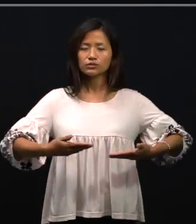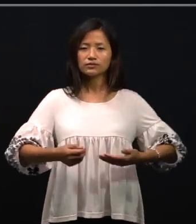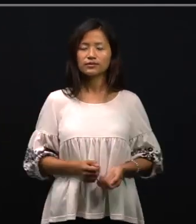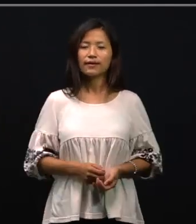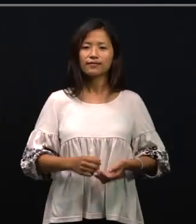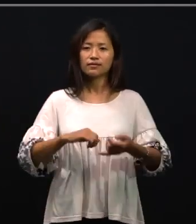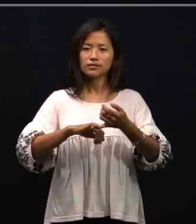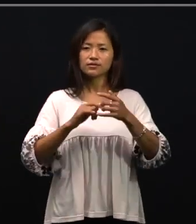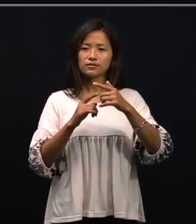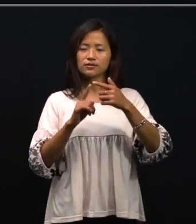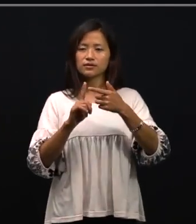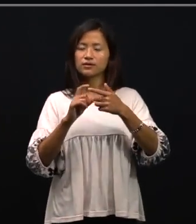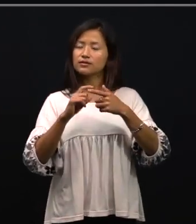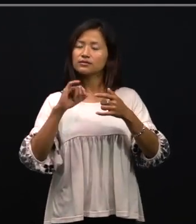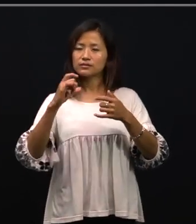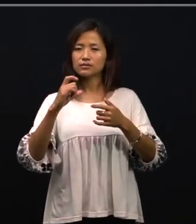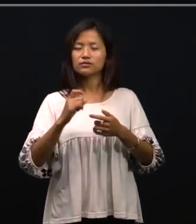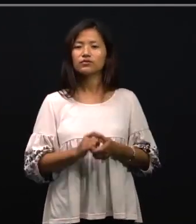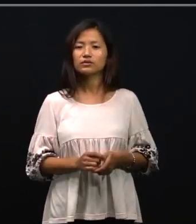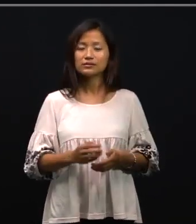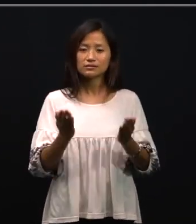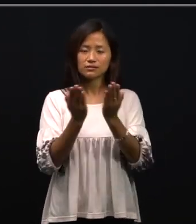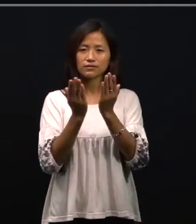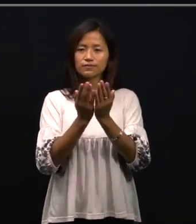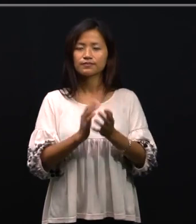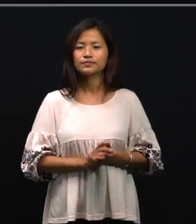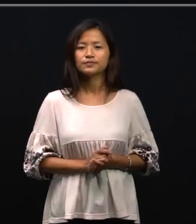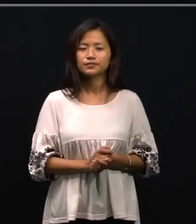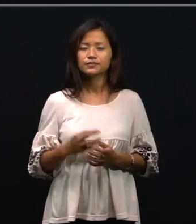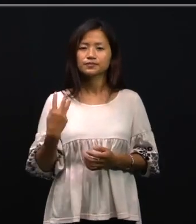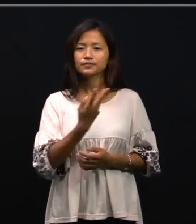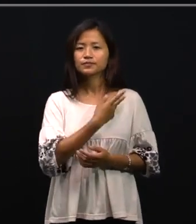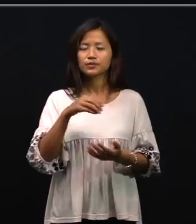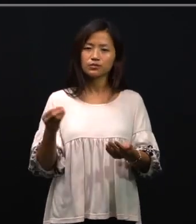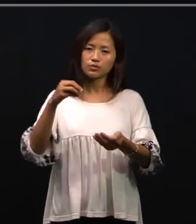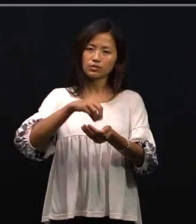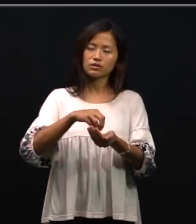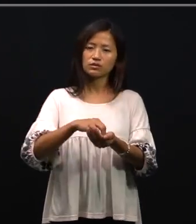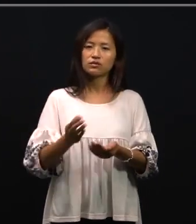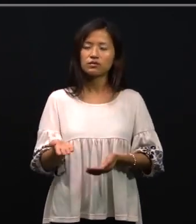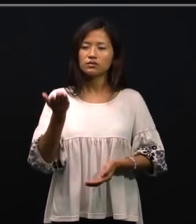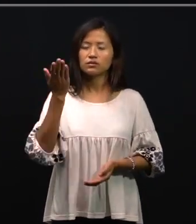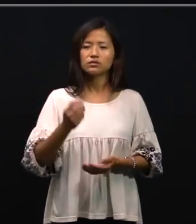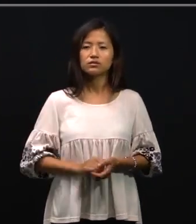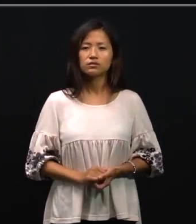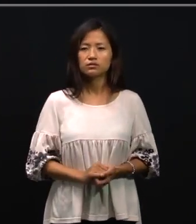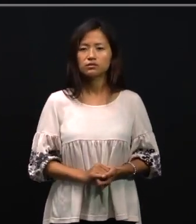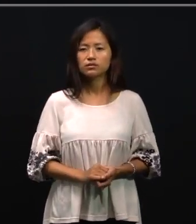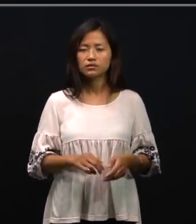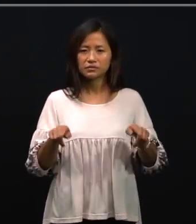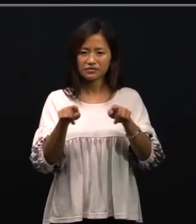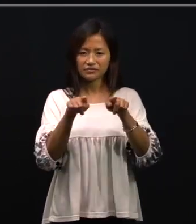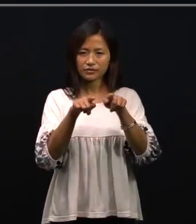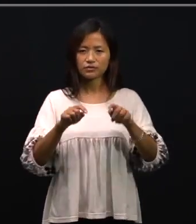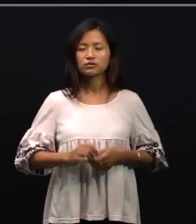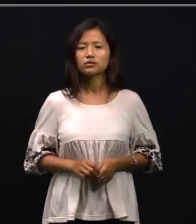So when we say about classification, one thing we can put it up to is with, we can refer it